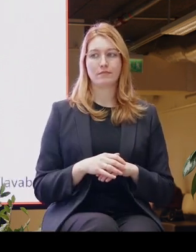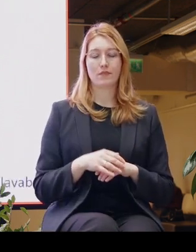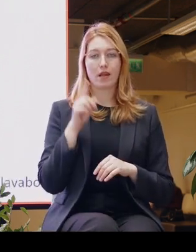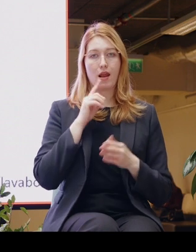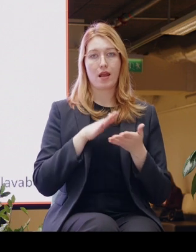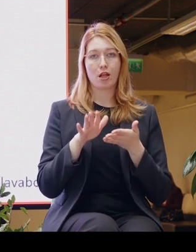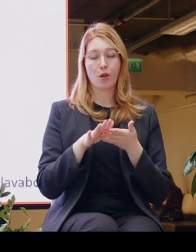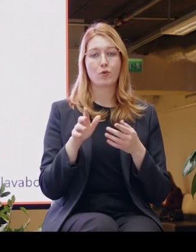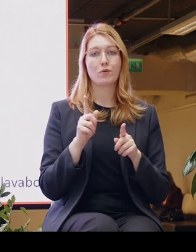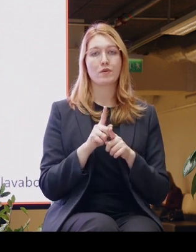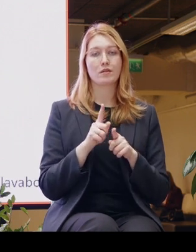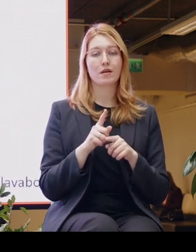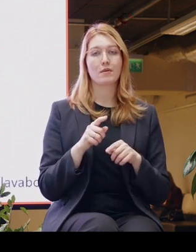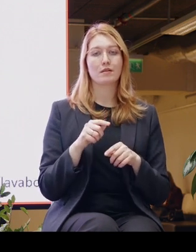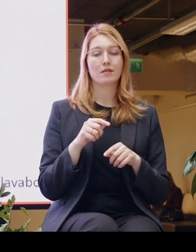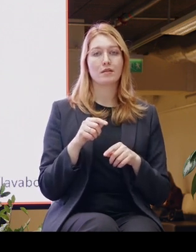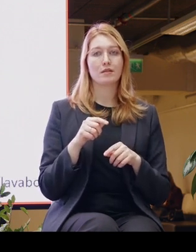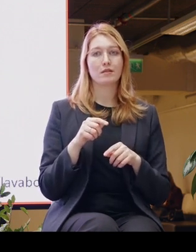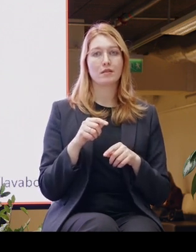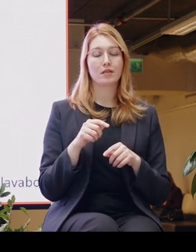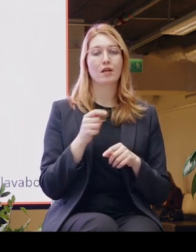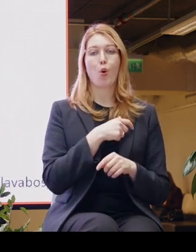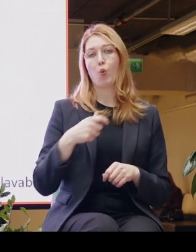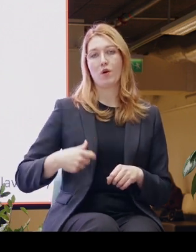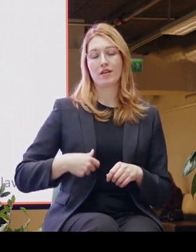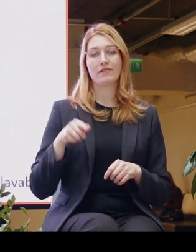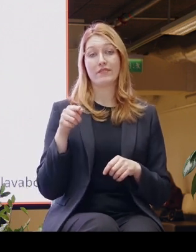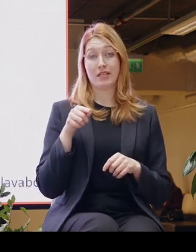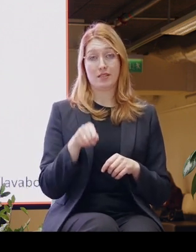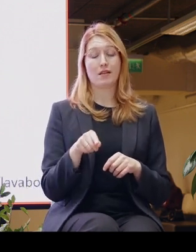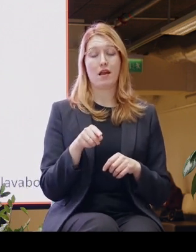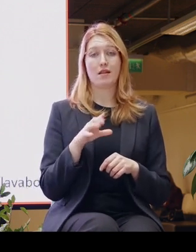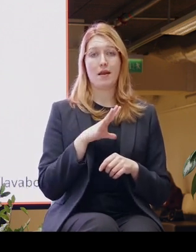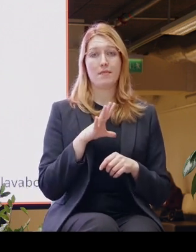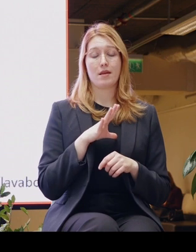I was just putting some pictures as universal design, that there is one,